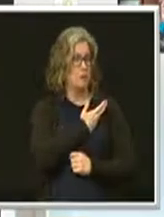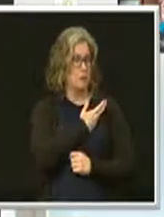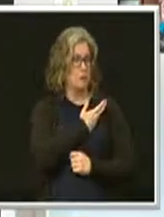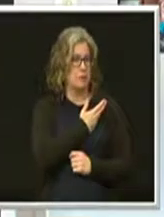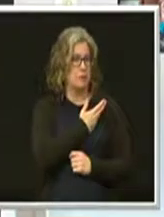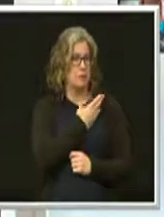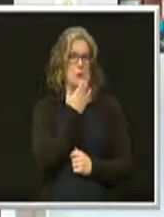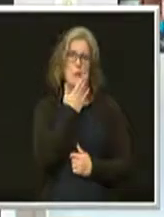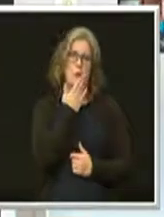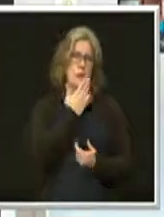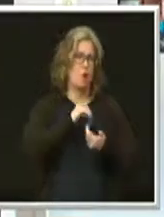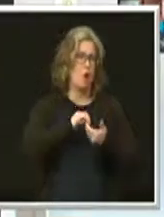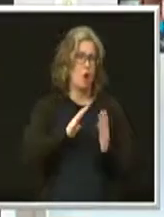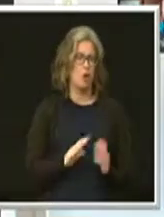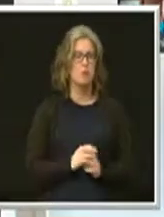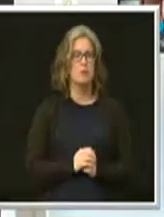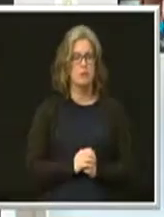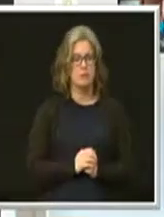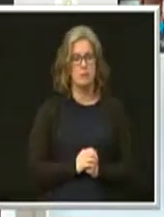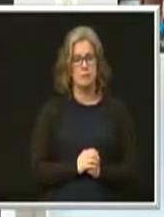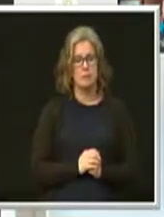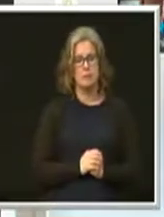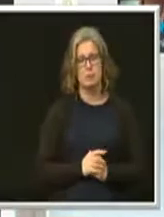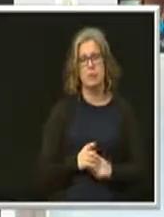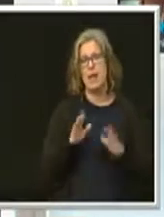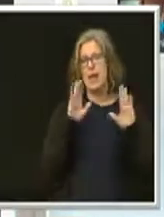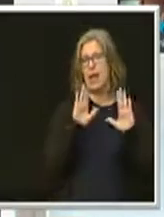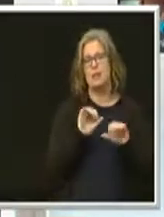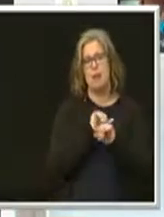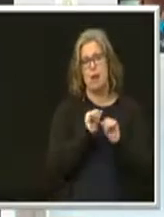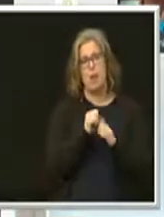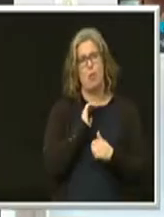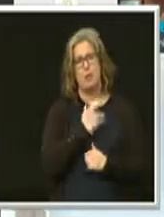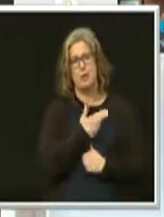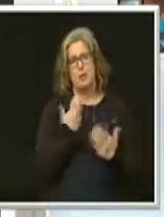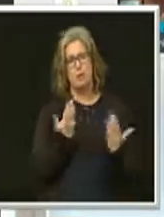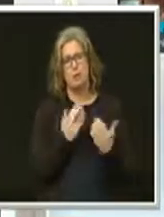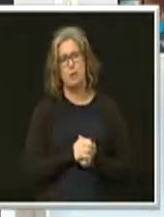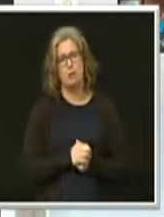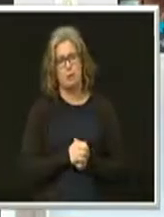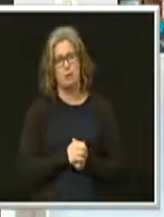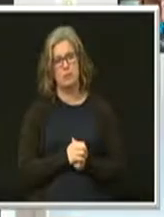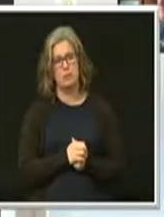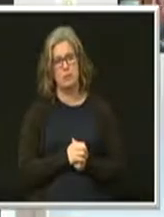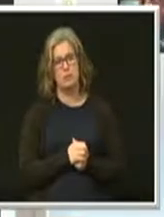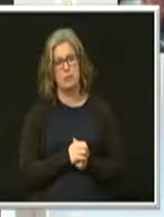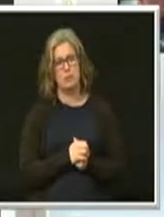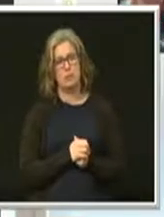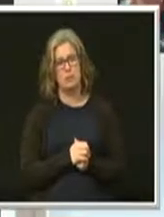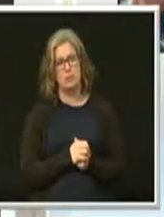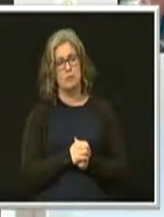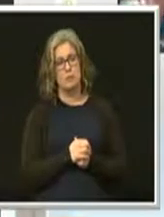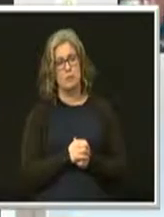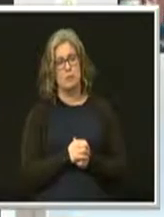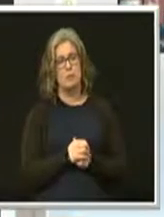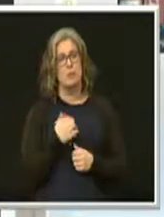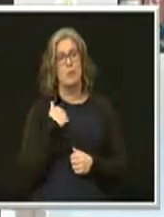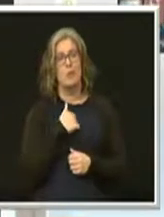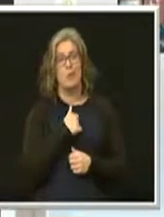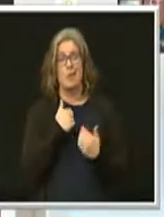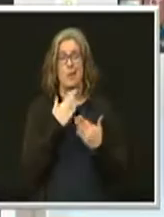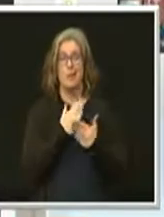good partners. They've done an excellent job with us here, and although we've had